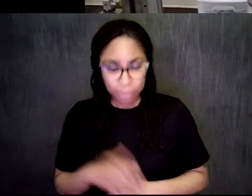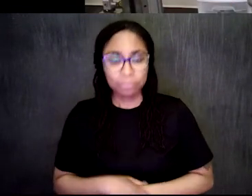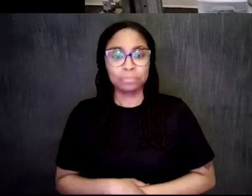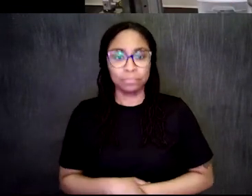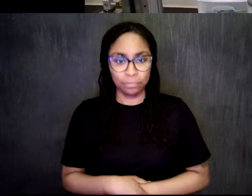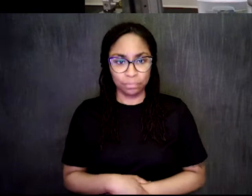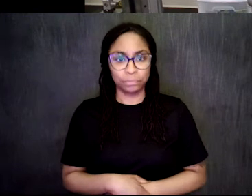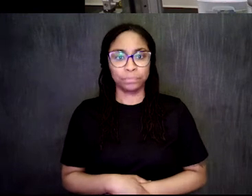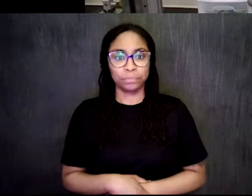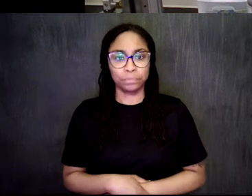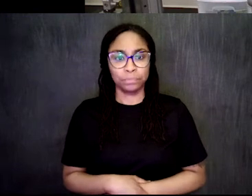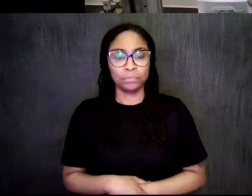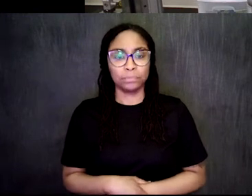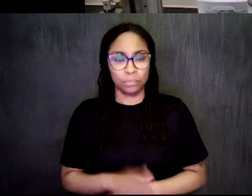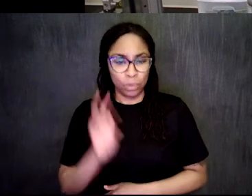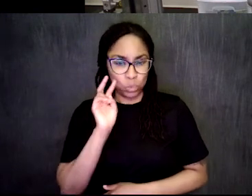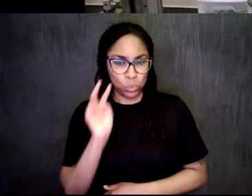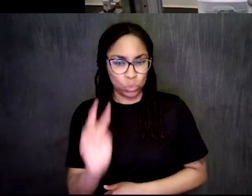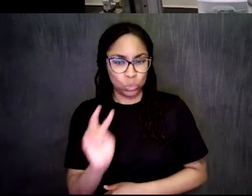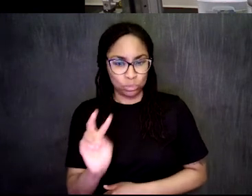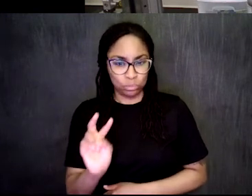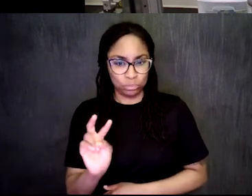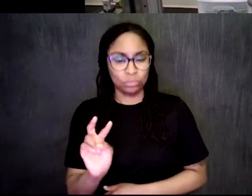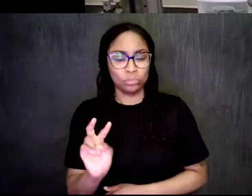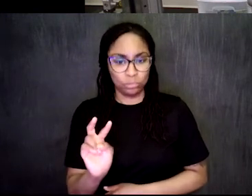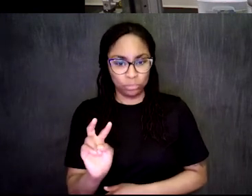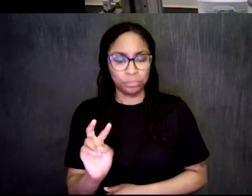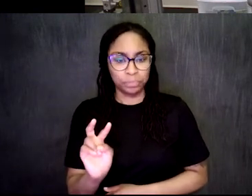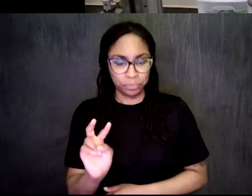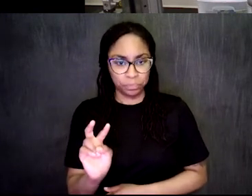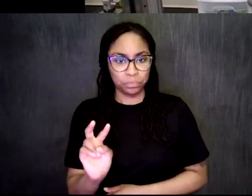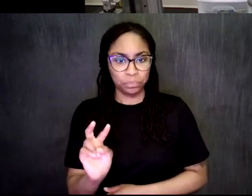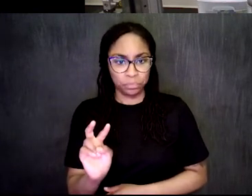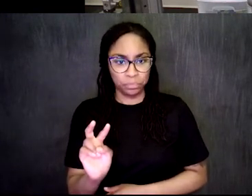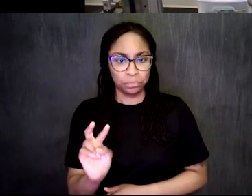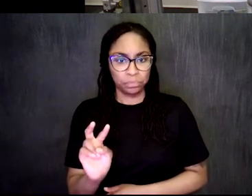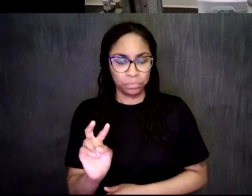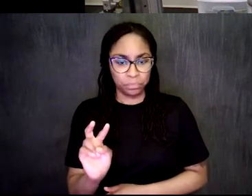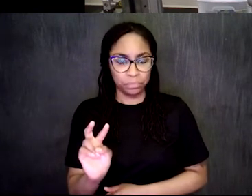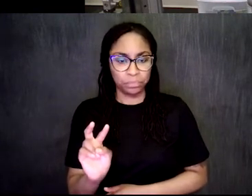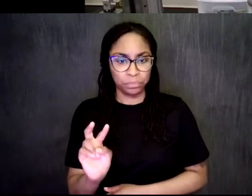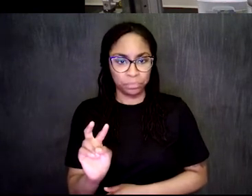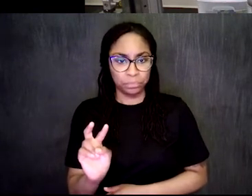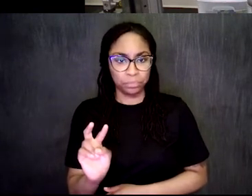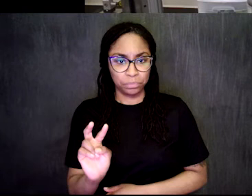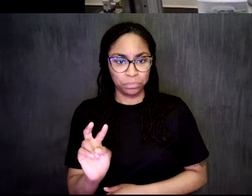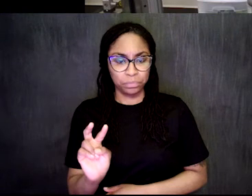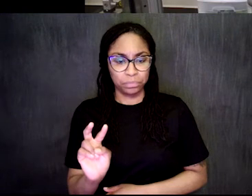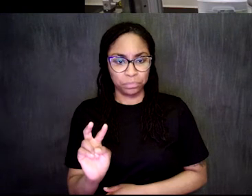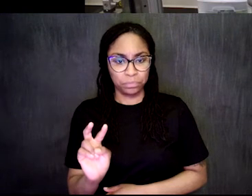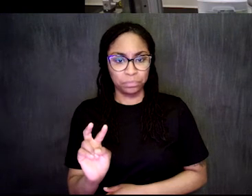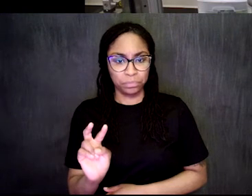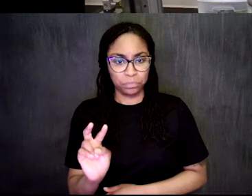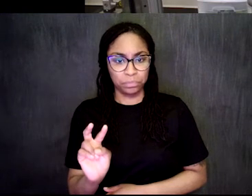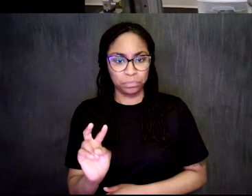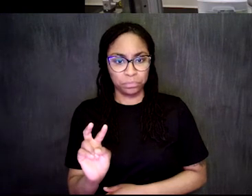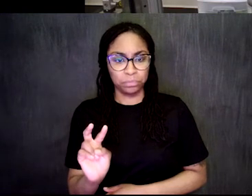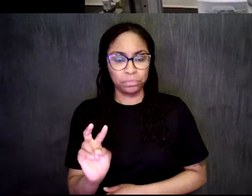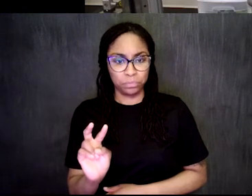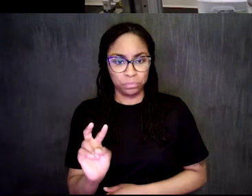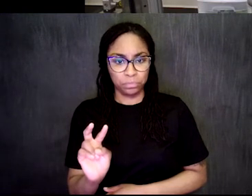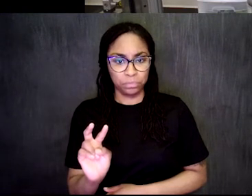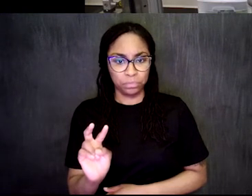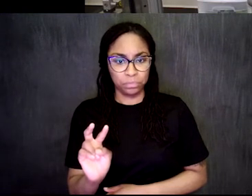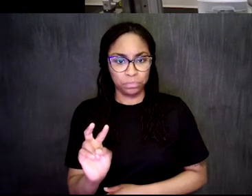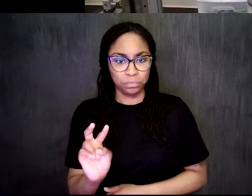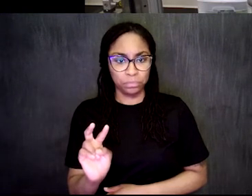bird dog, we're gonna be moving opposite arm and opposite leg. If that's too difficult to pick up both limbs at the same time, just try to